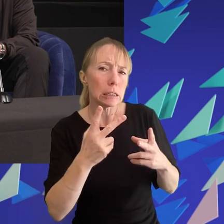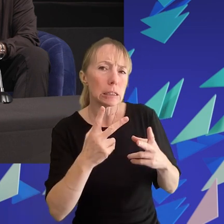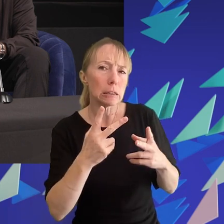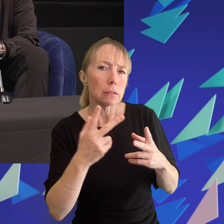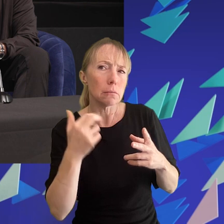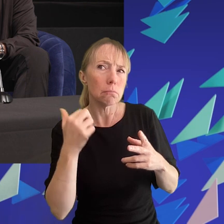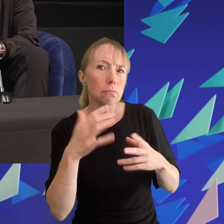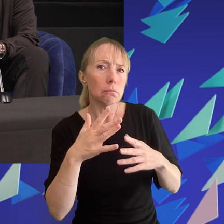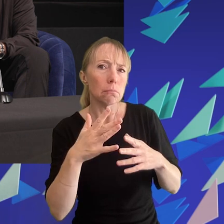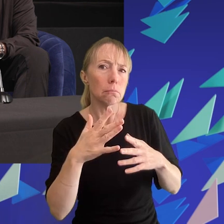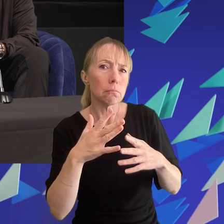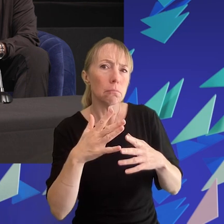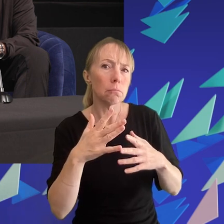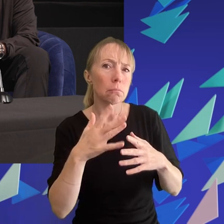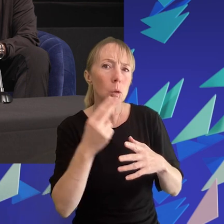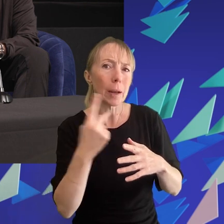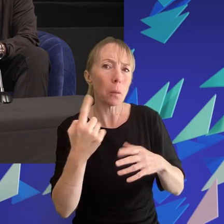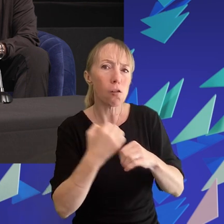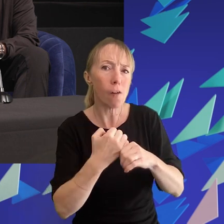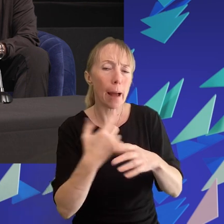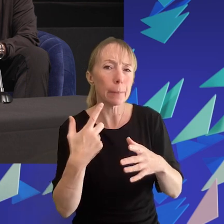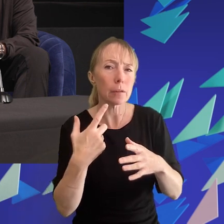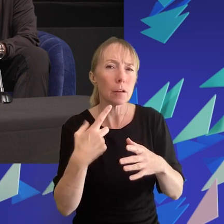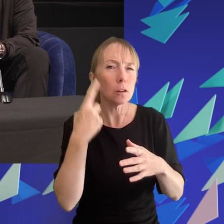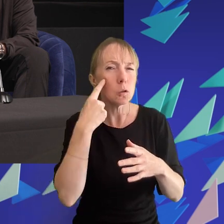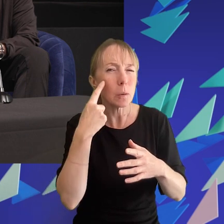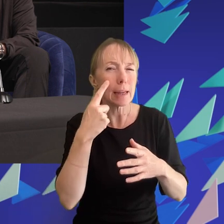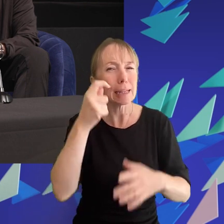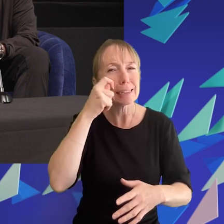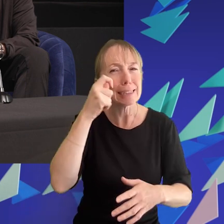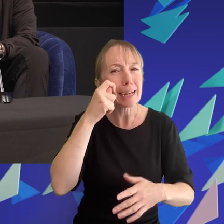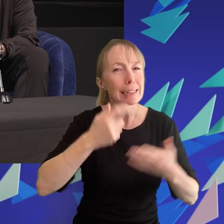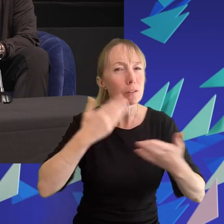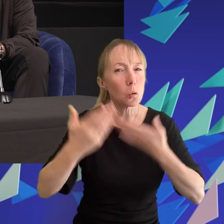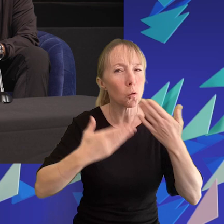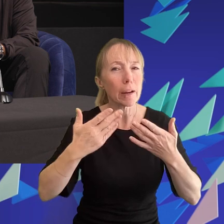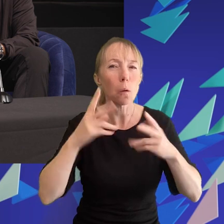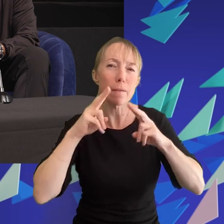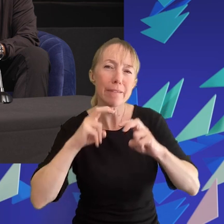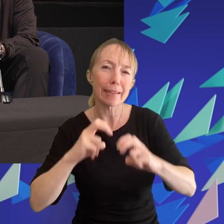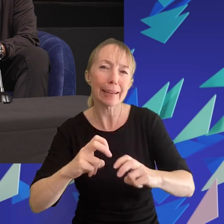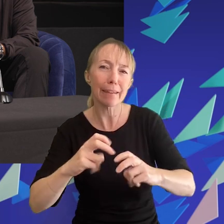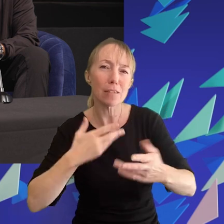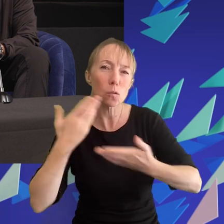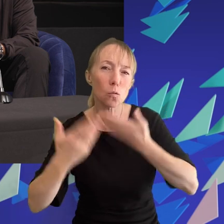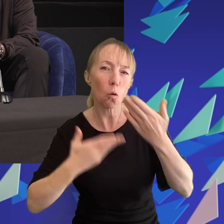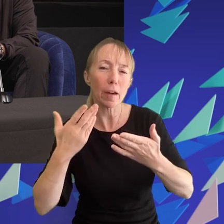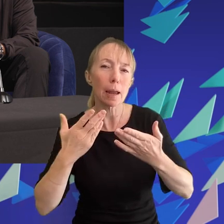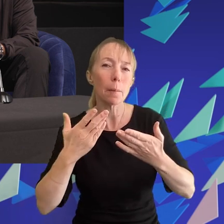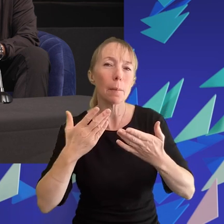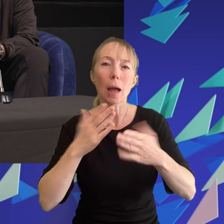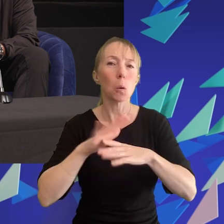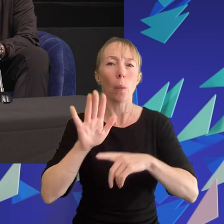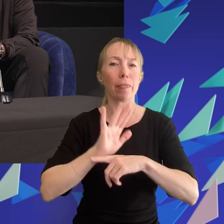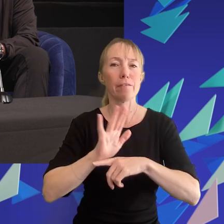being a detective story or an investigative narrative, but for the audience? Not the film